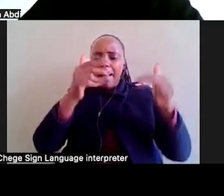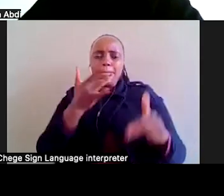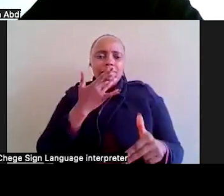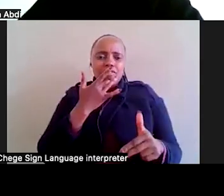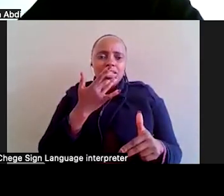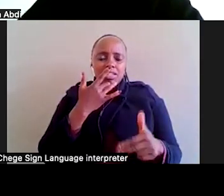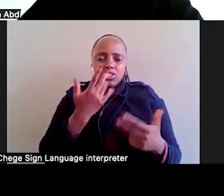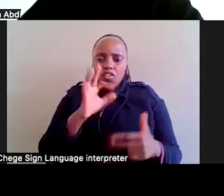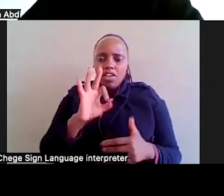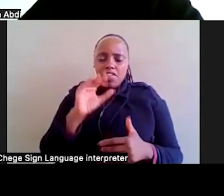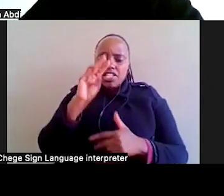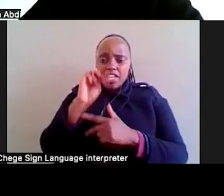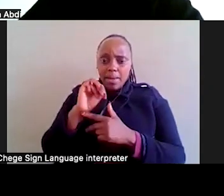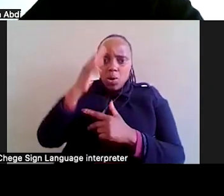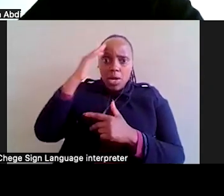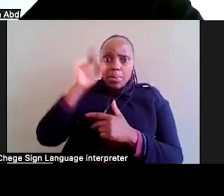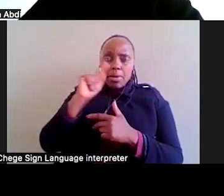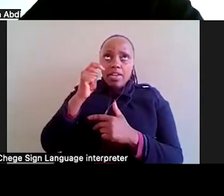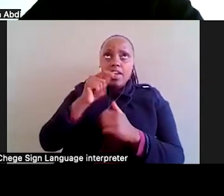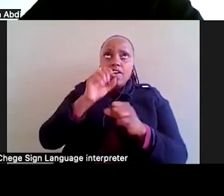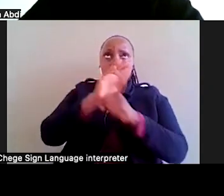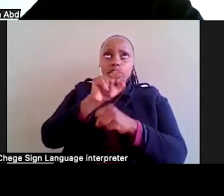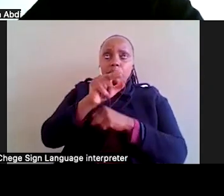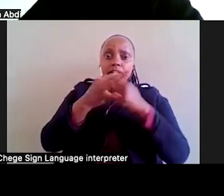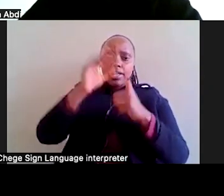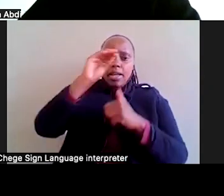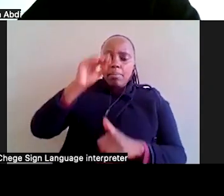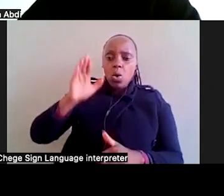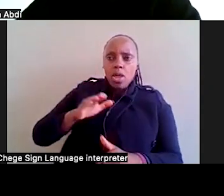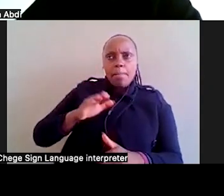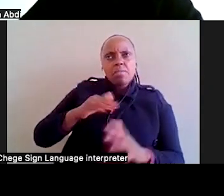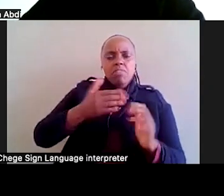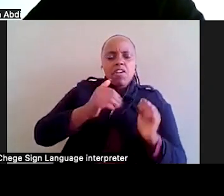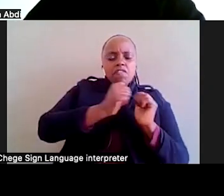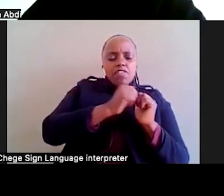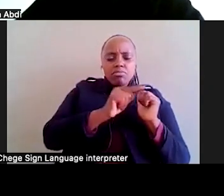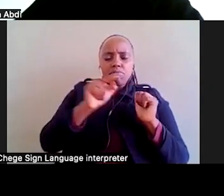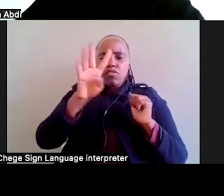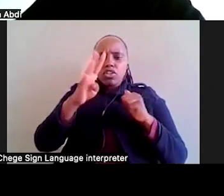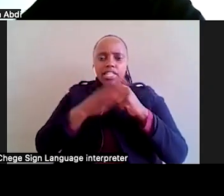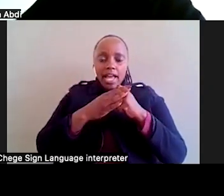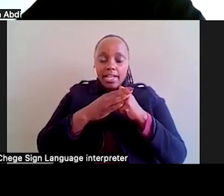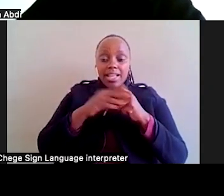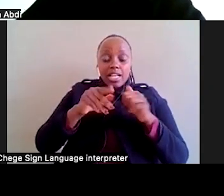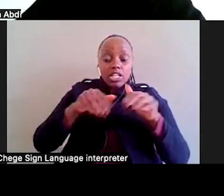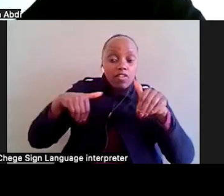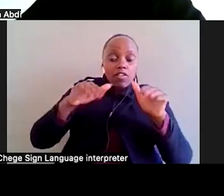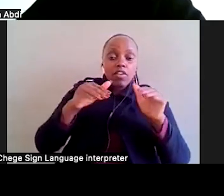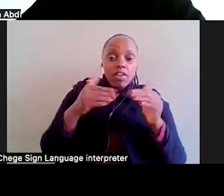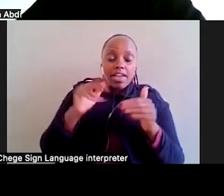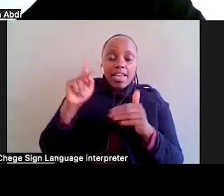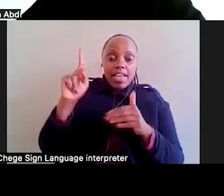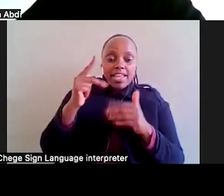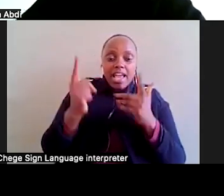know that Kenya is at 14.8% for women between the age of 15 to 49. That is according to the Kenya Demographic Health